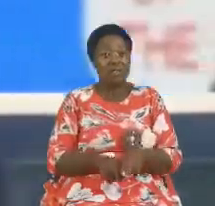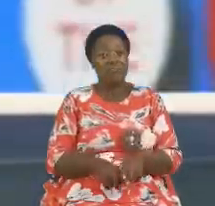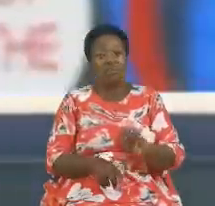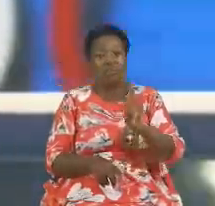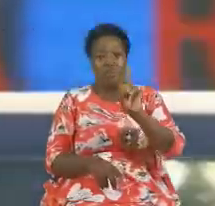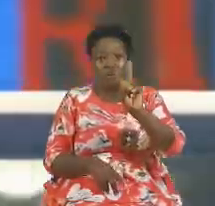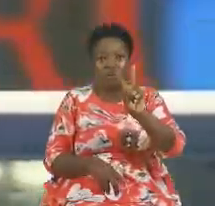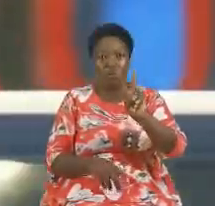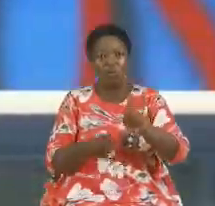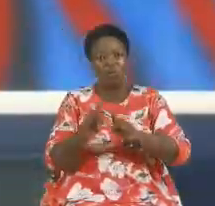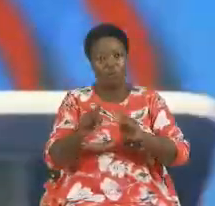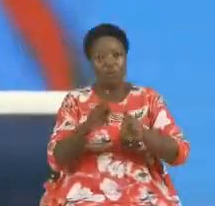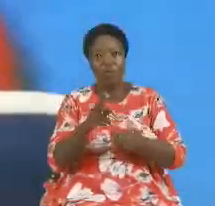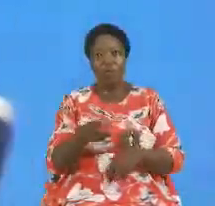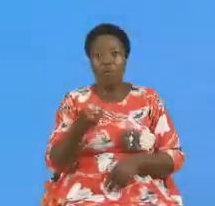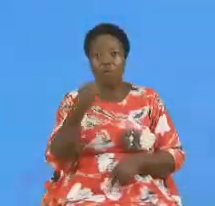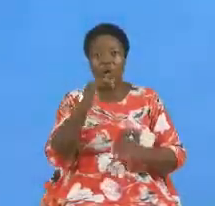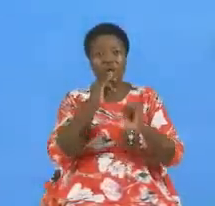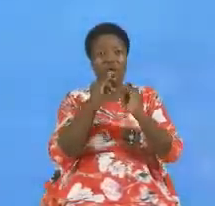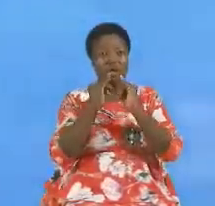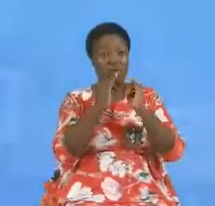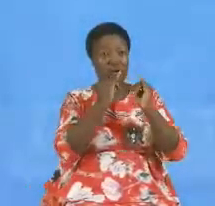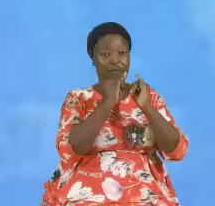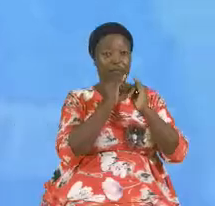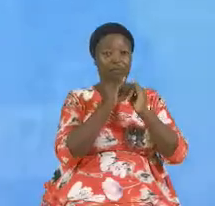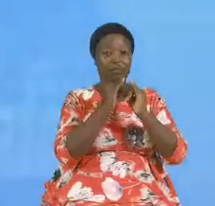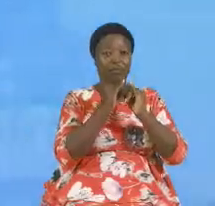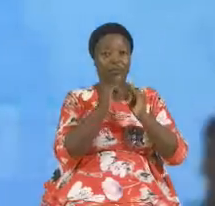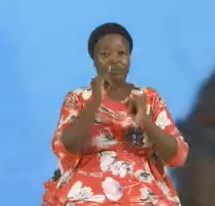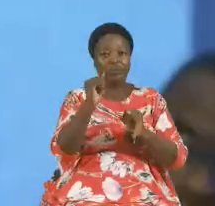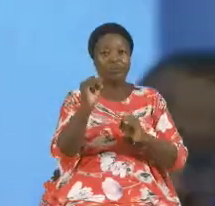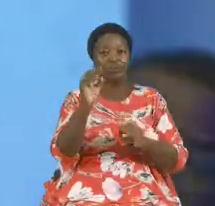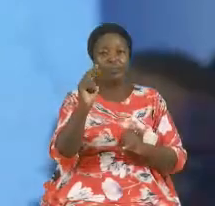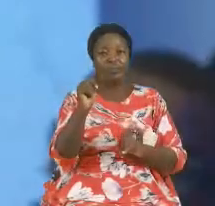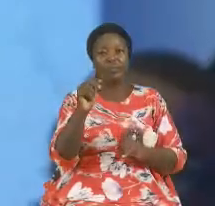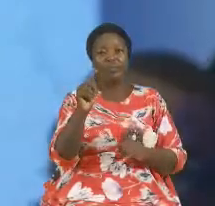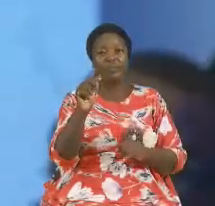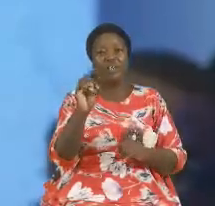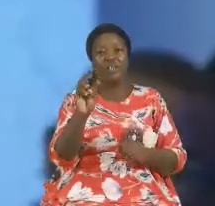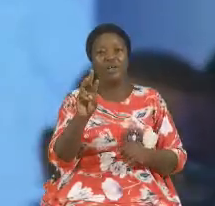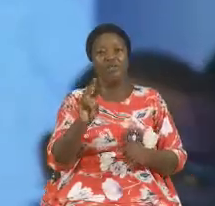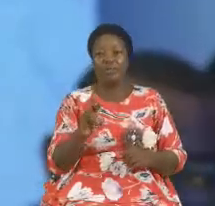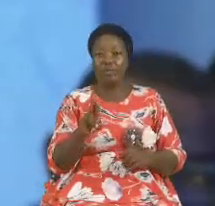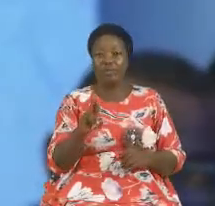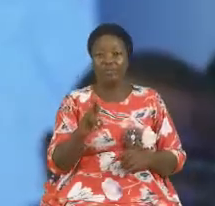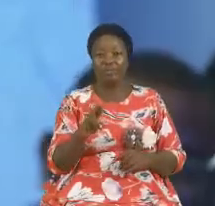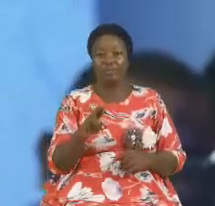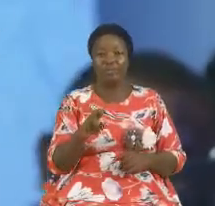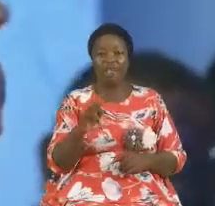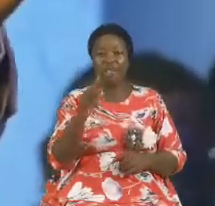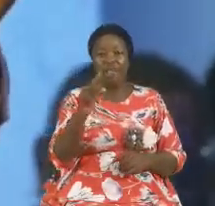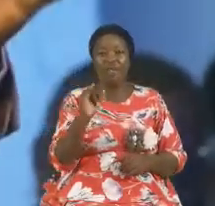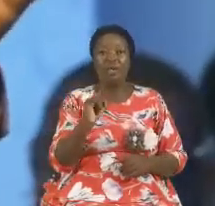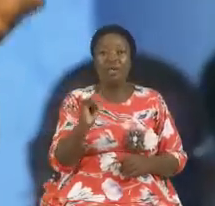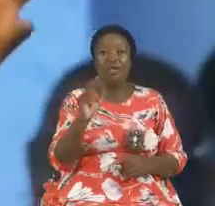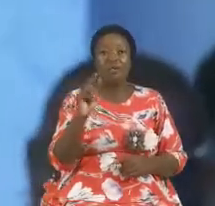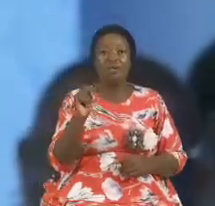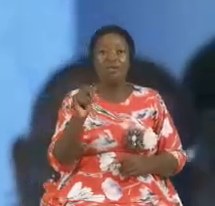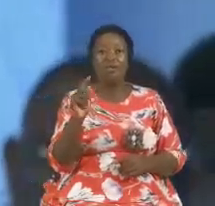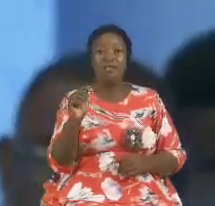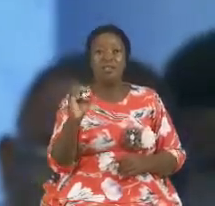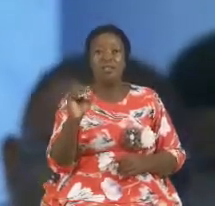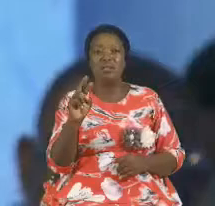like, two people were interviewed, and they wanted to be a